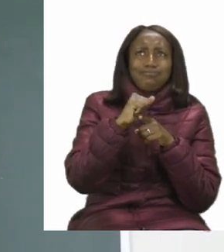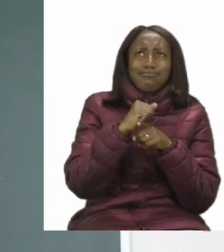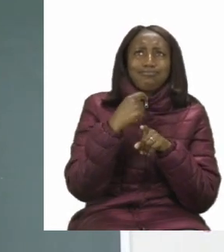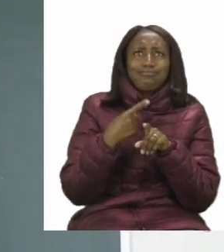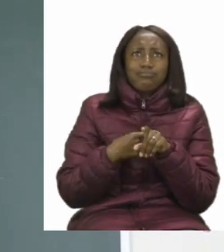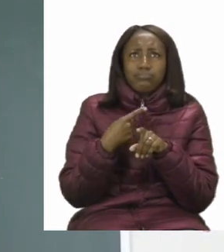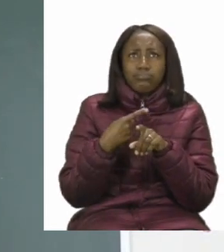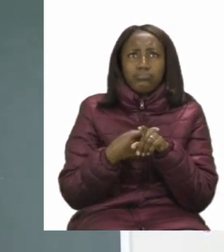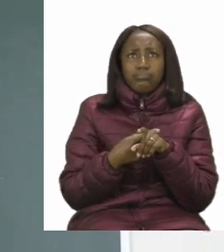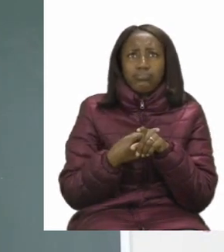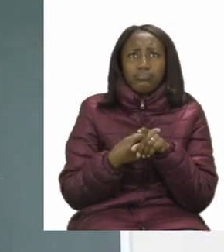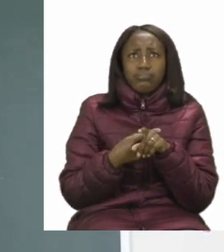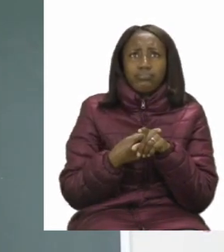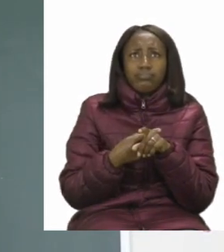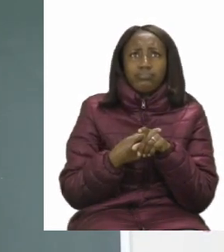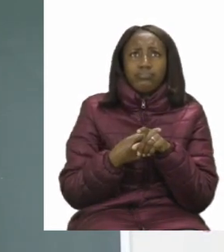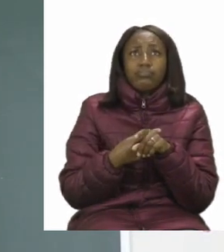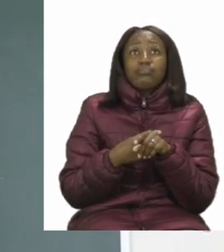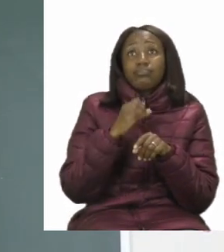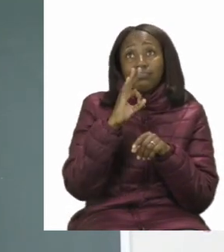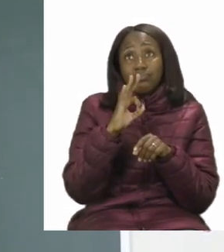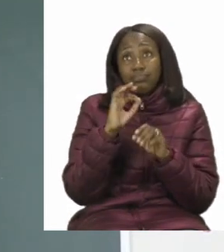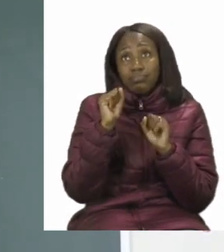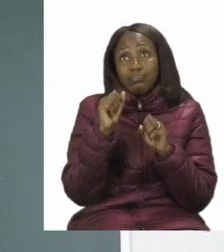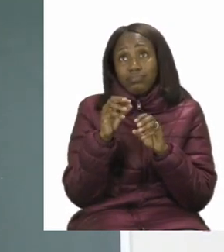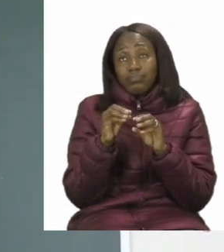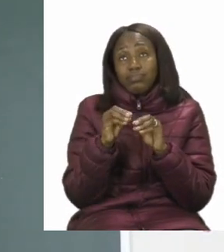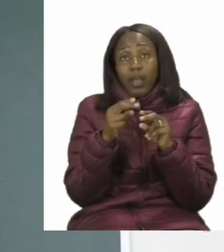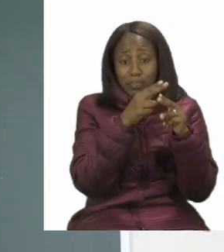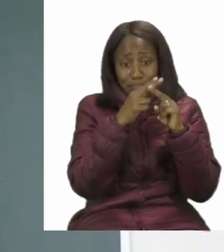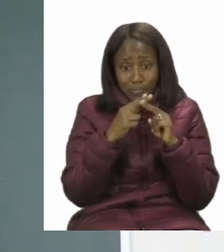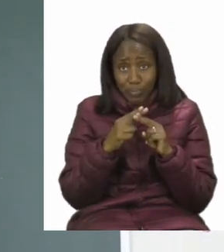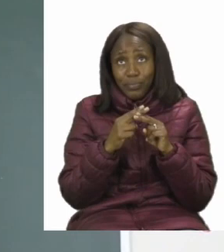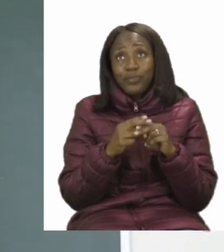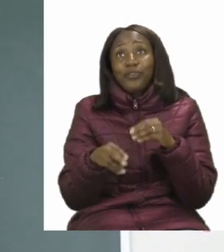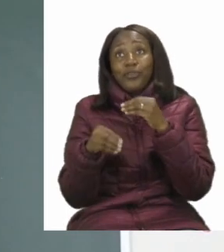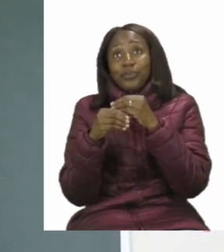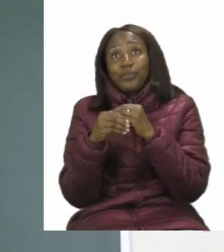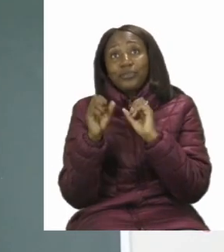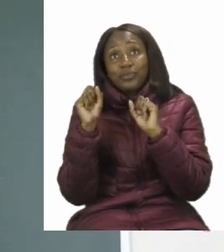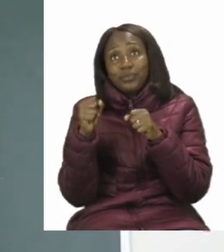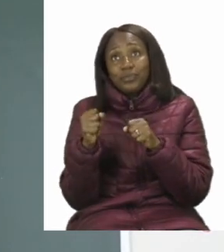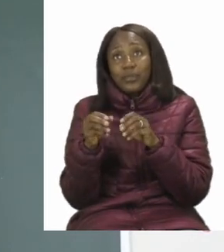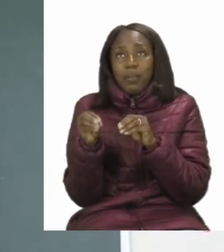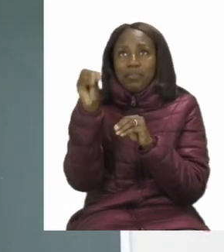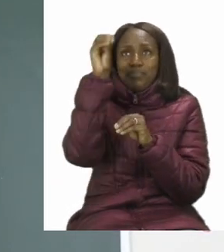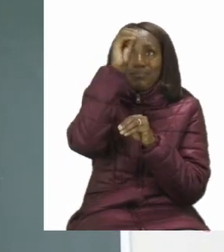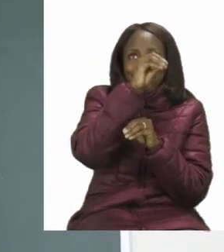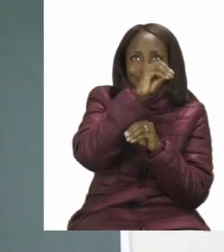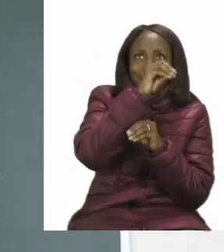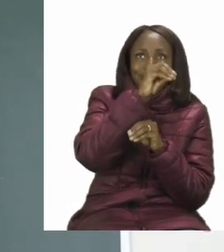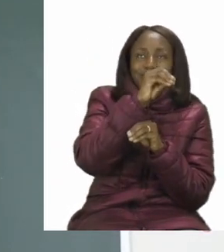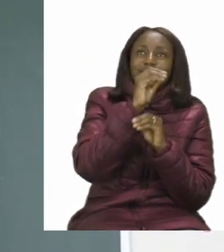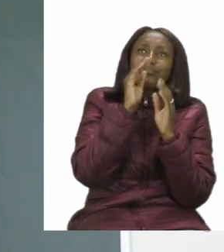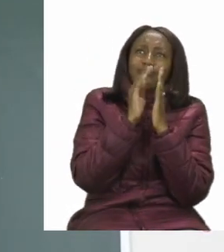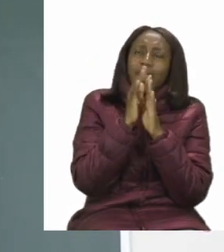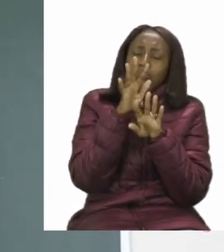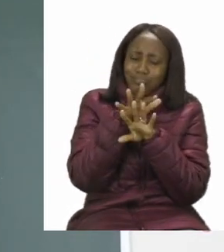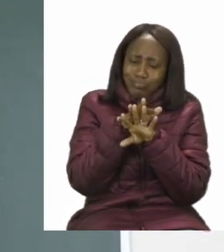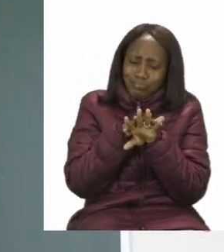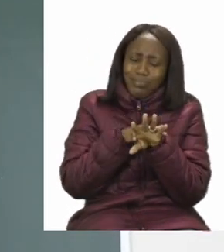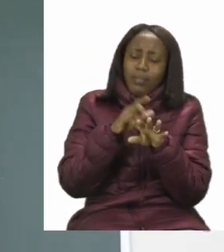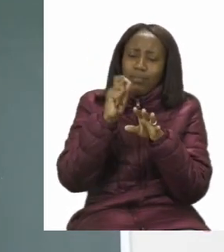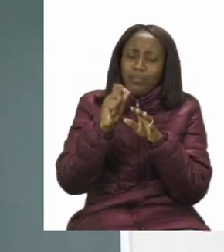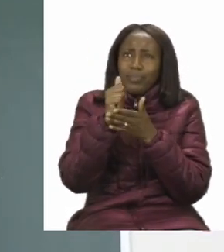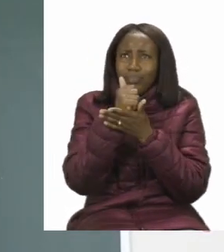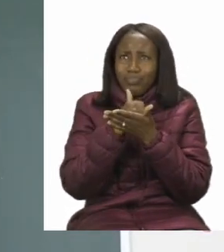it is subtraction with borrowing and addition with carrying on. Take your time, and I'll see